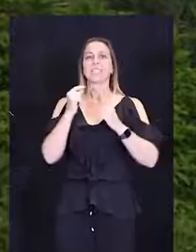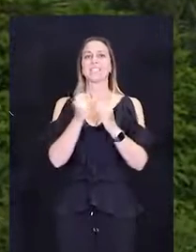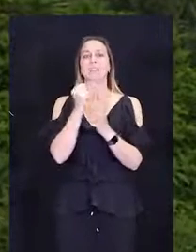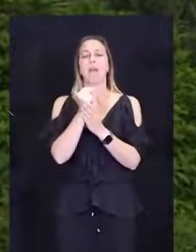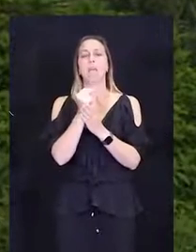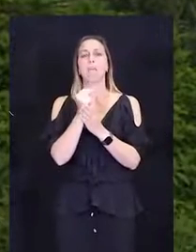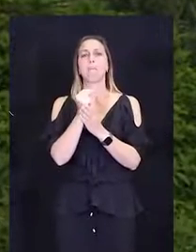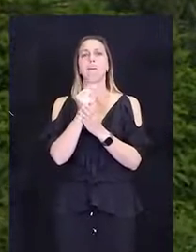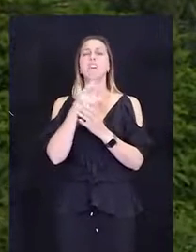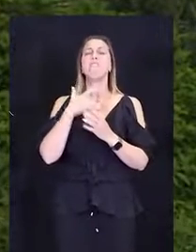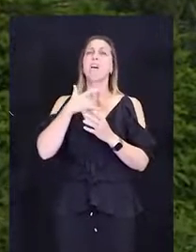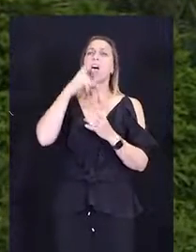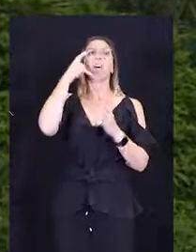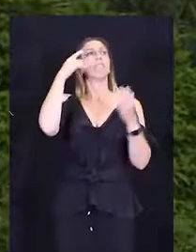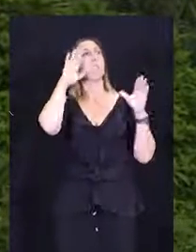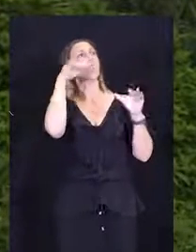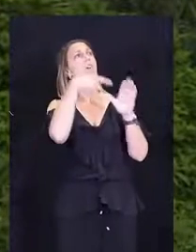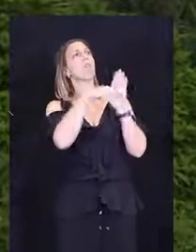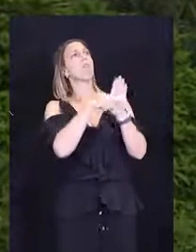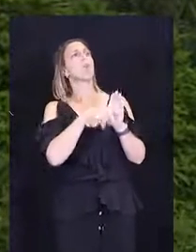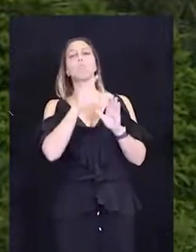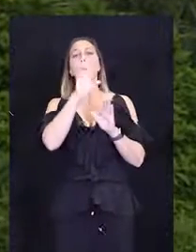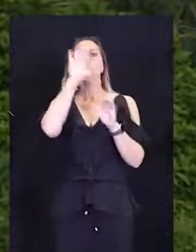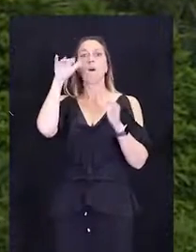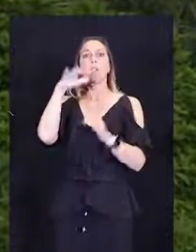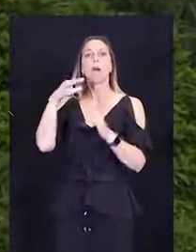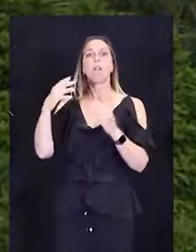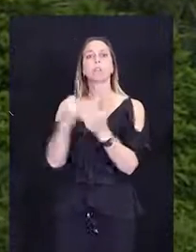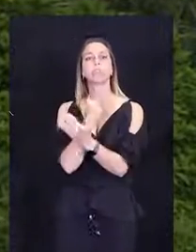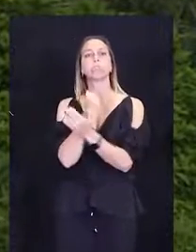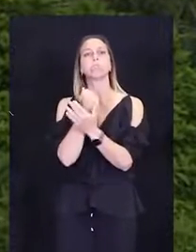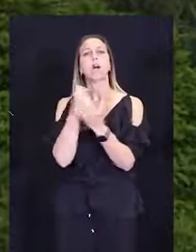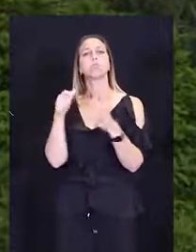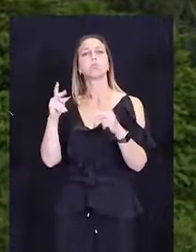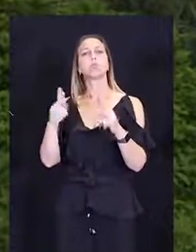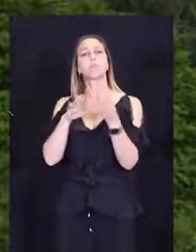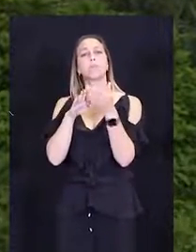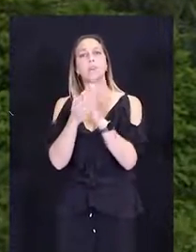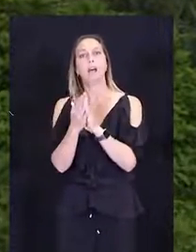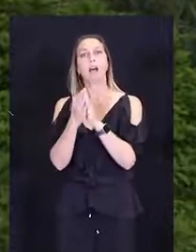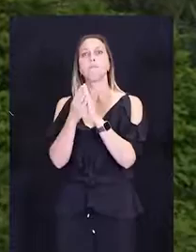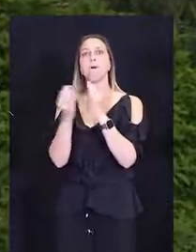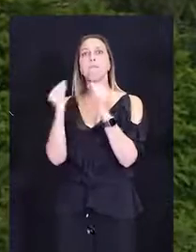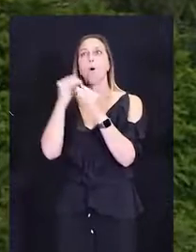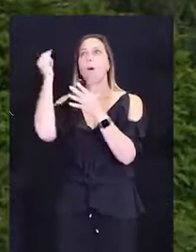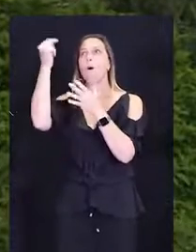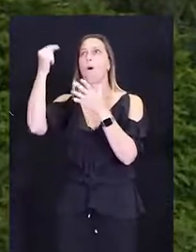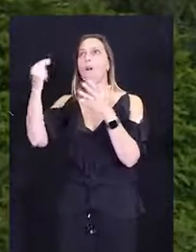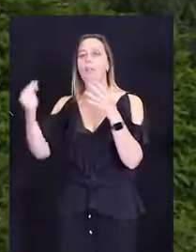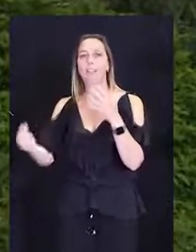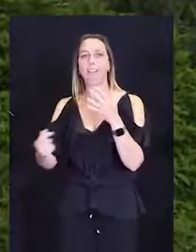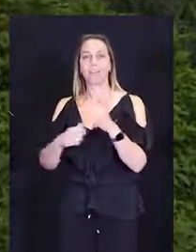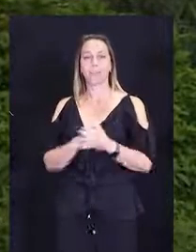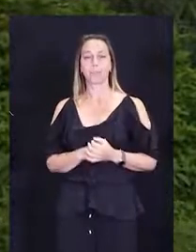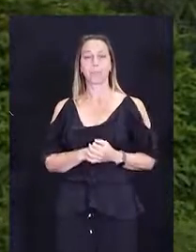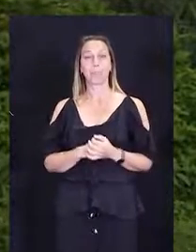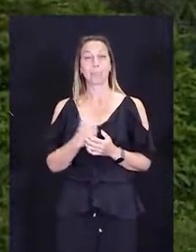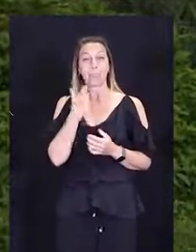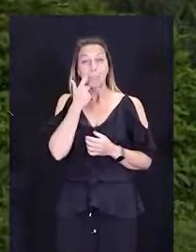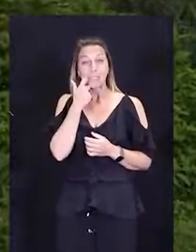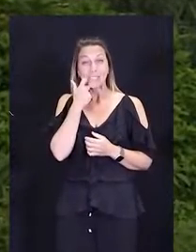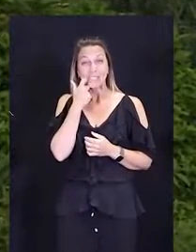history and considered it less of an interruption and more of an opportunity to become more and do more than we ever